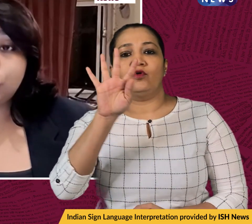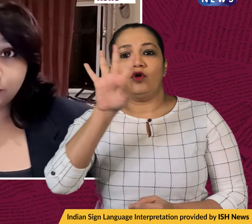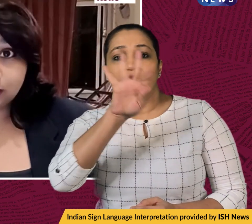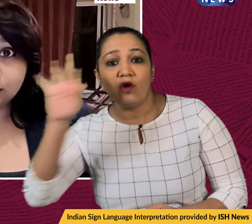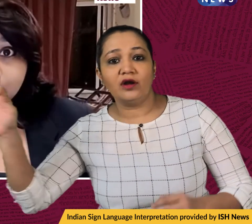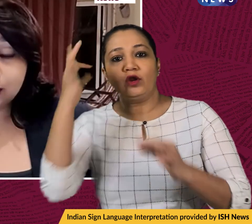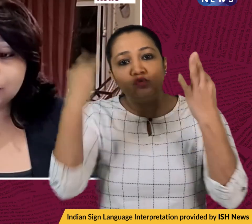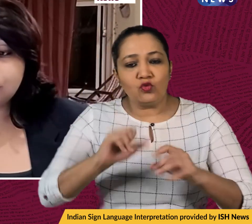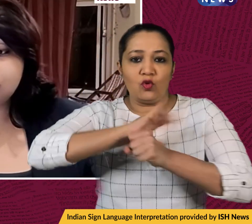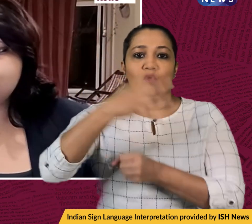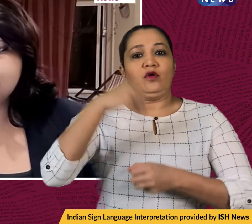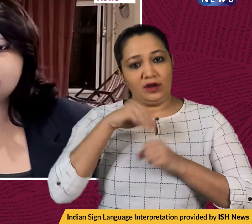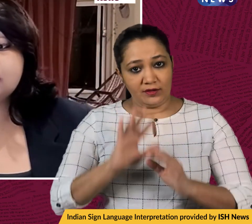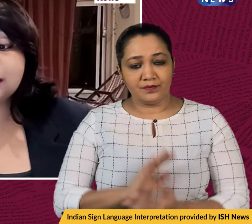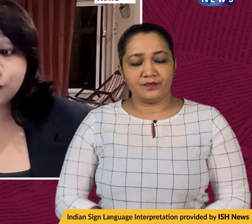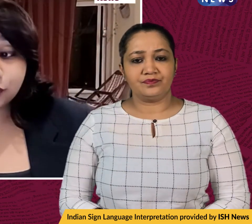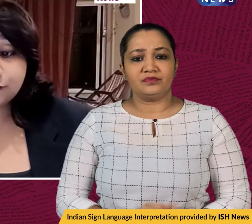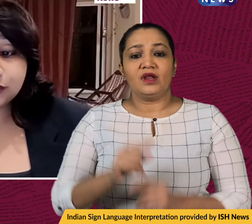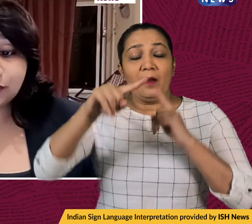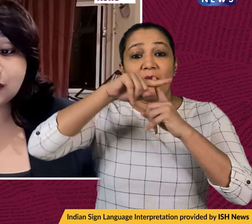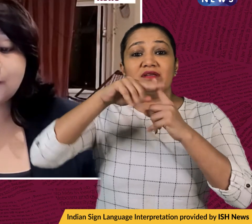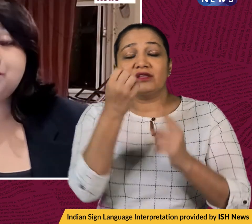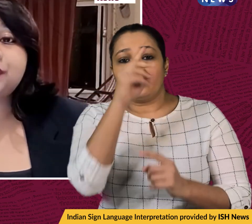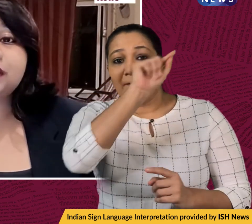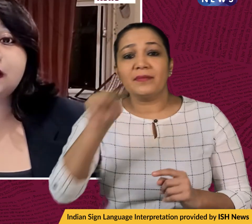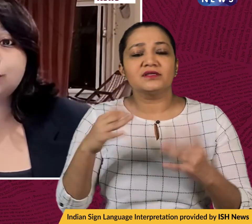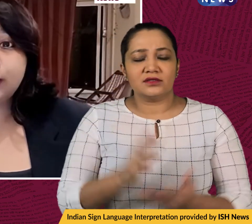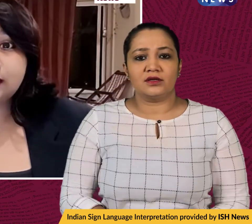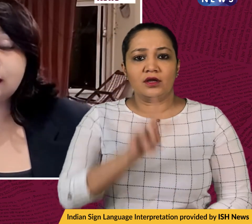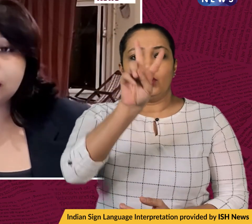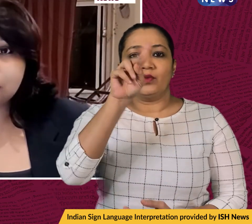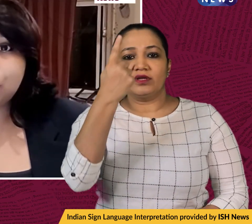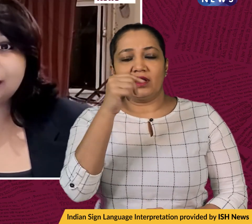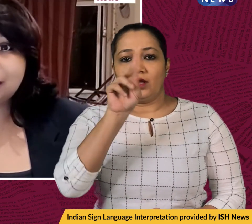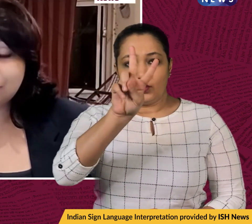41,400 new COVID cases in the last 24 hours. The test positivity rate is at